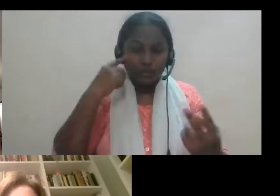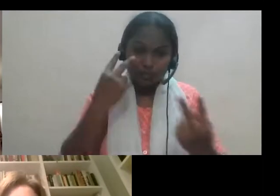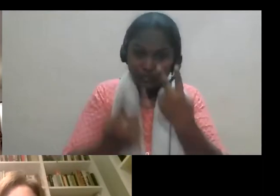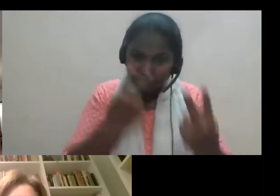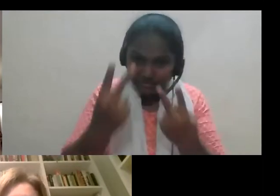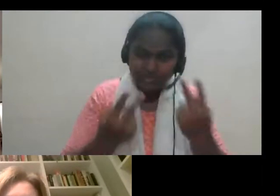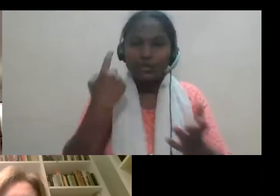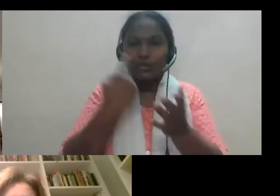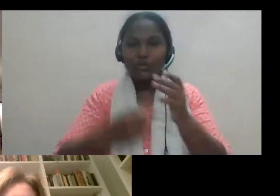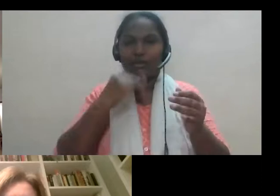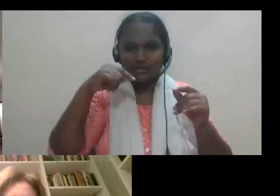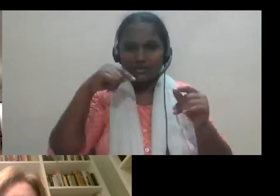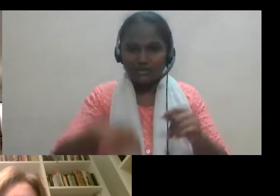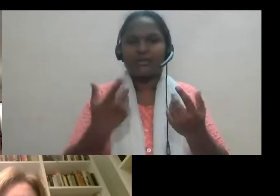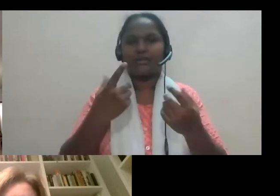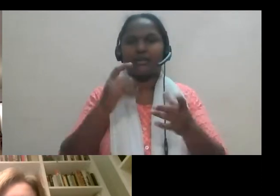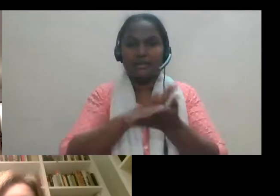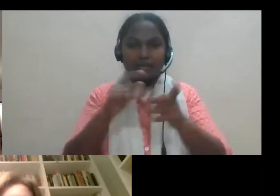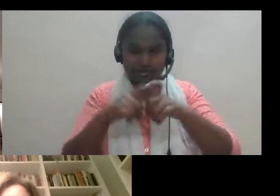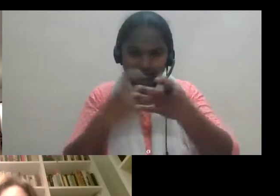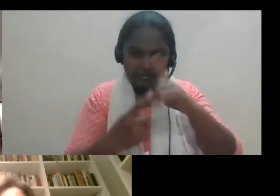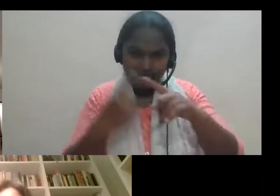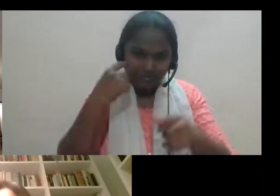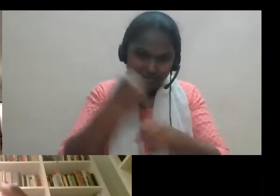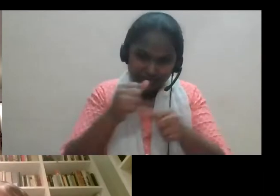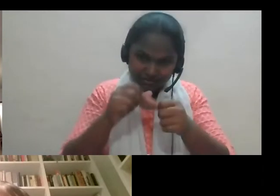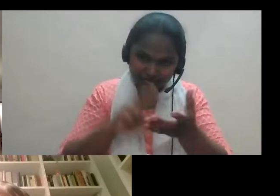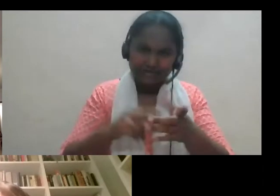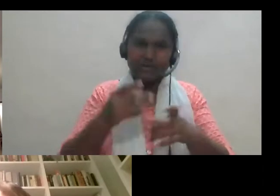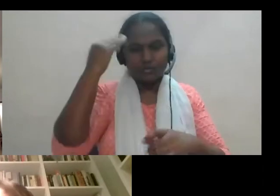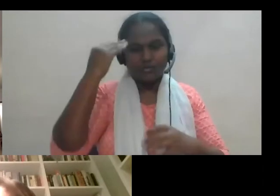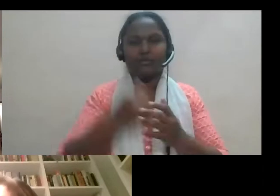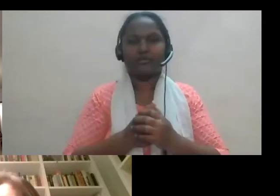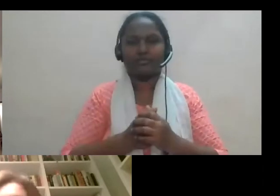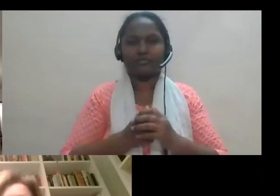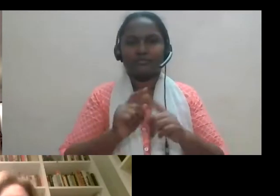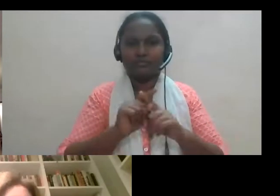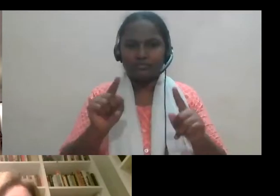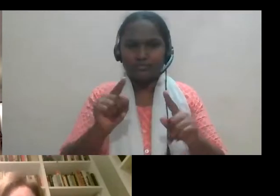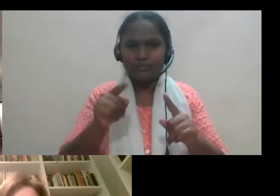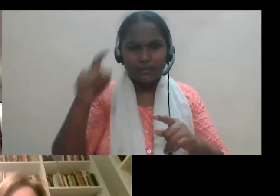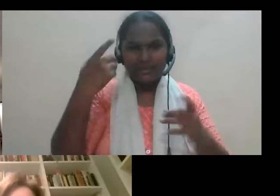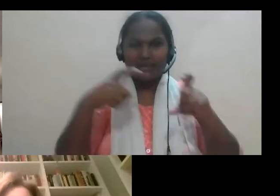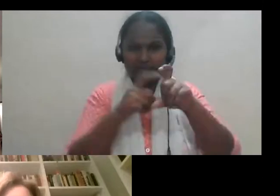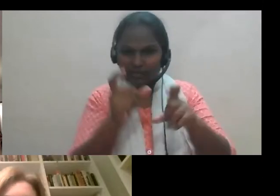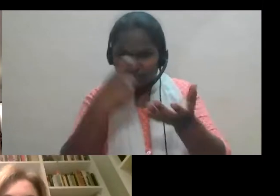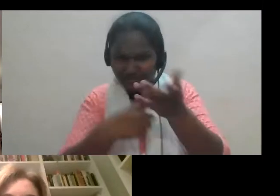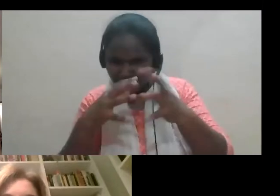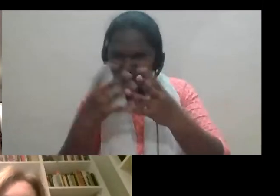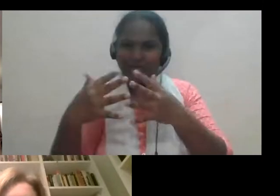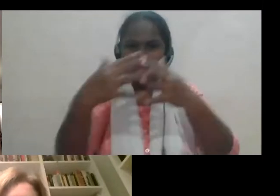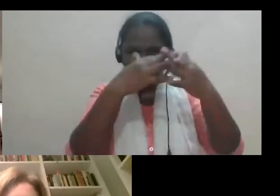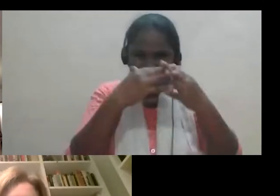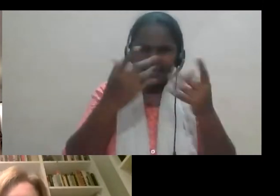what is it that we have inherited from the North, let's say, the Euro-North American